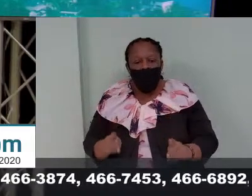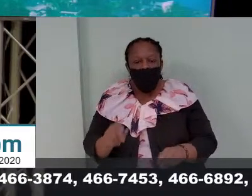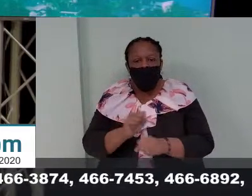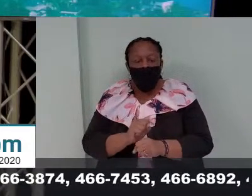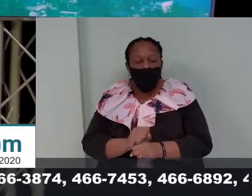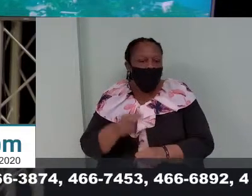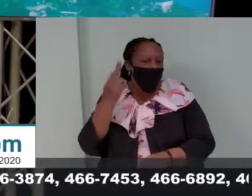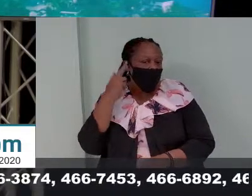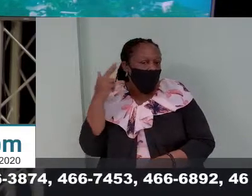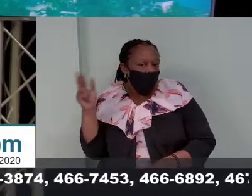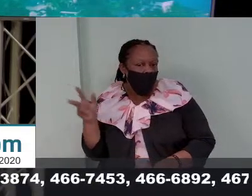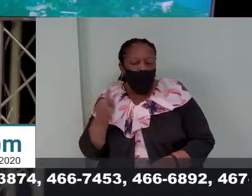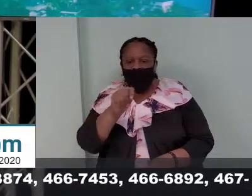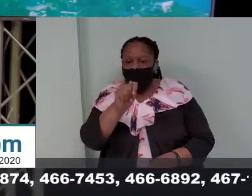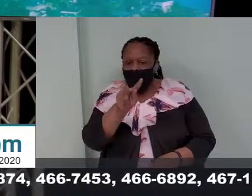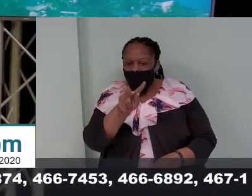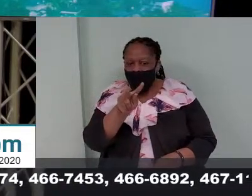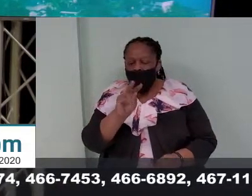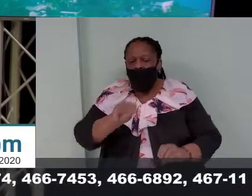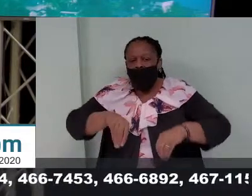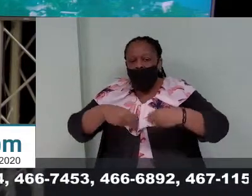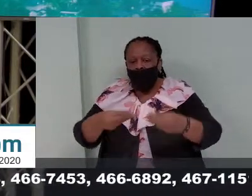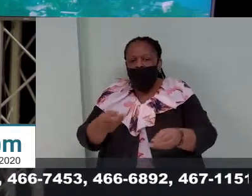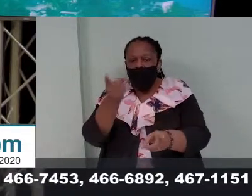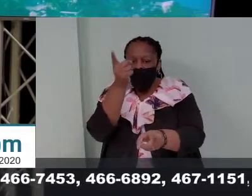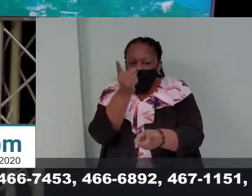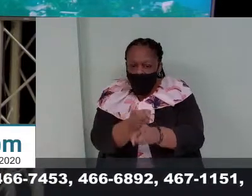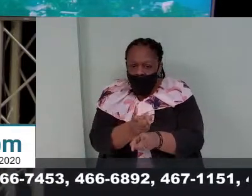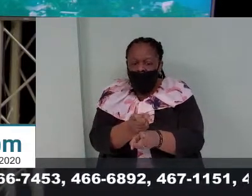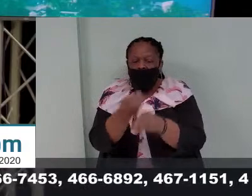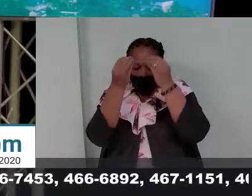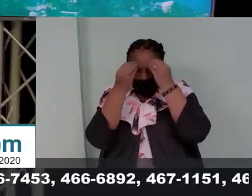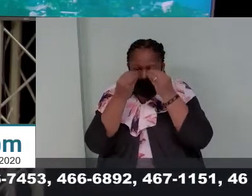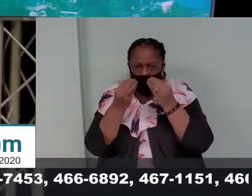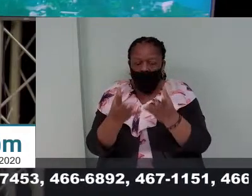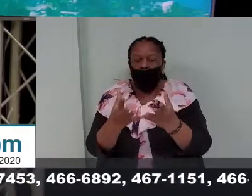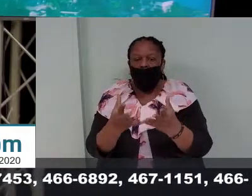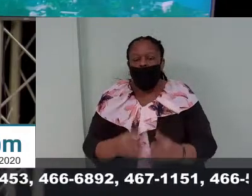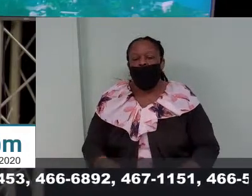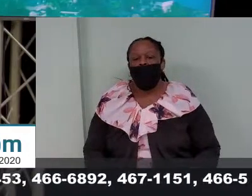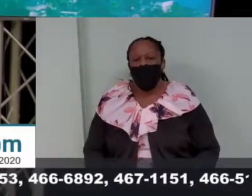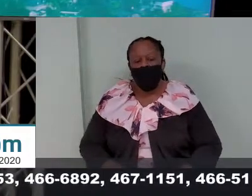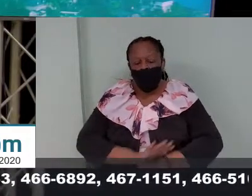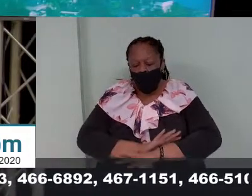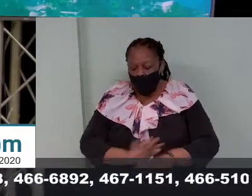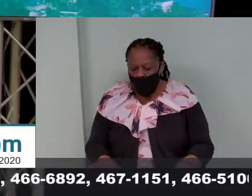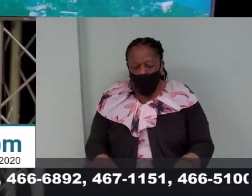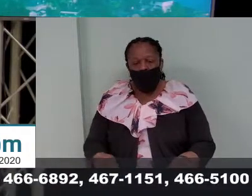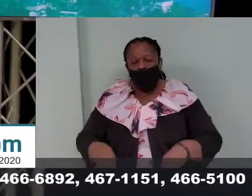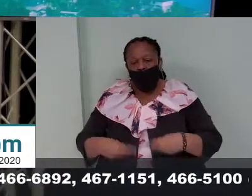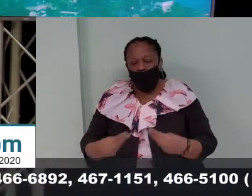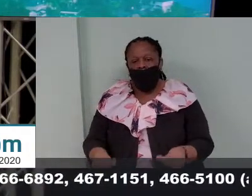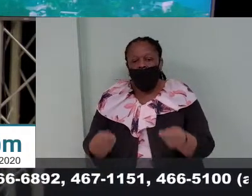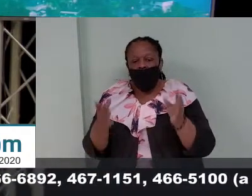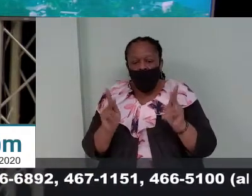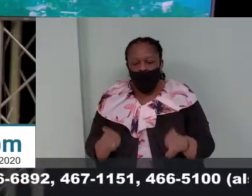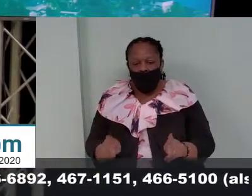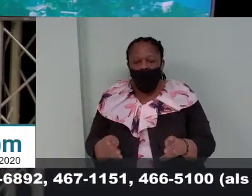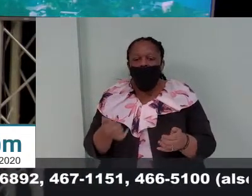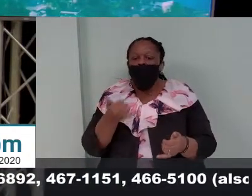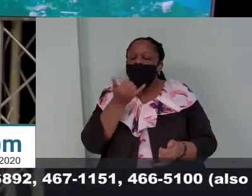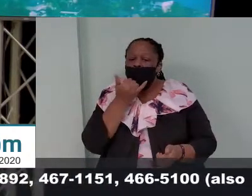ensure that we fight against the virus, but most importantly, against misinformation. It calls